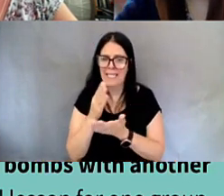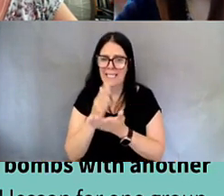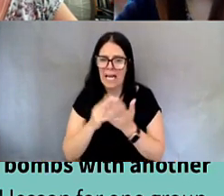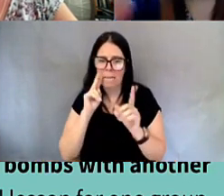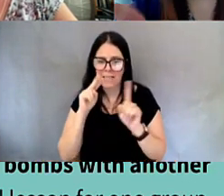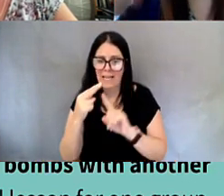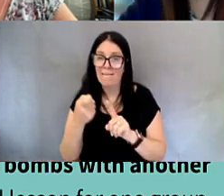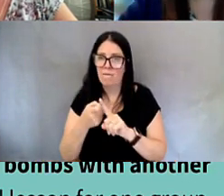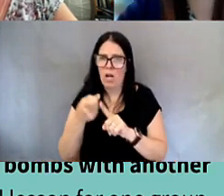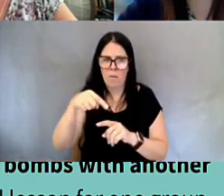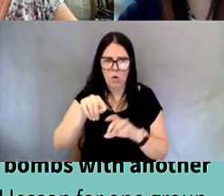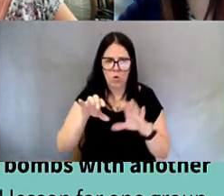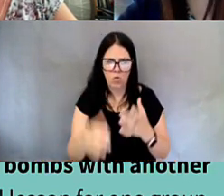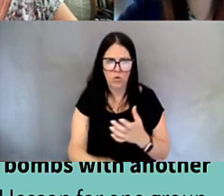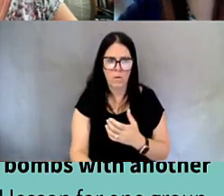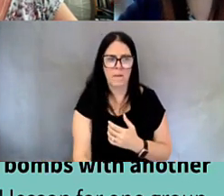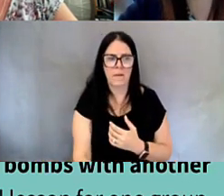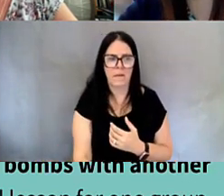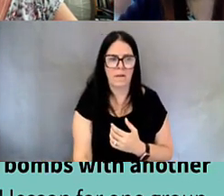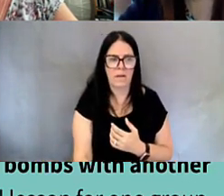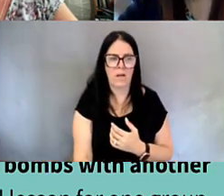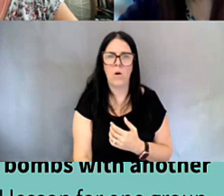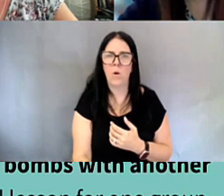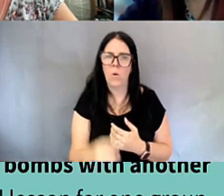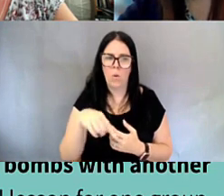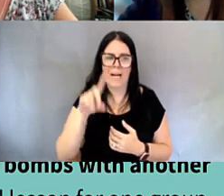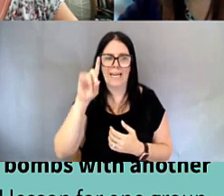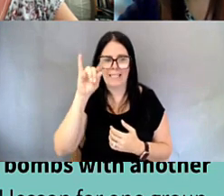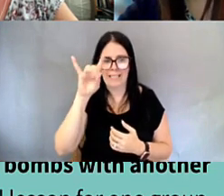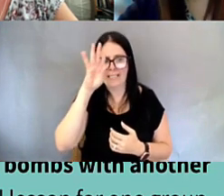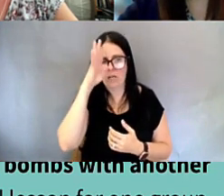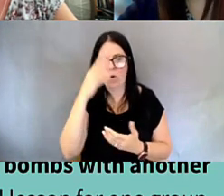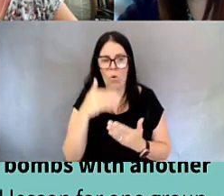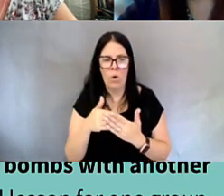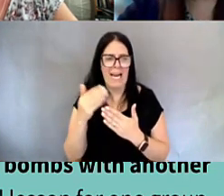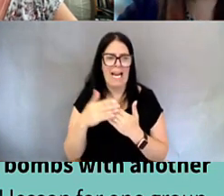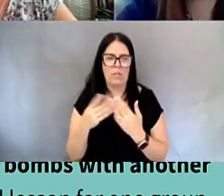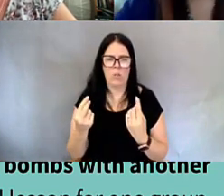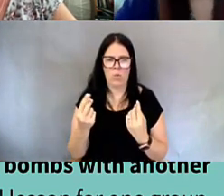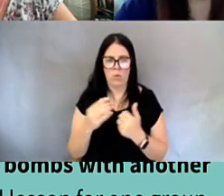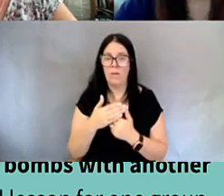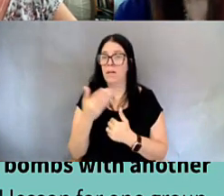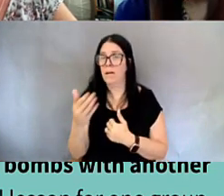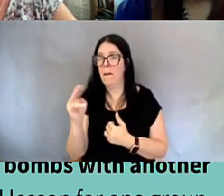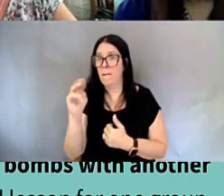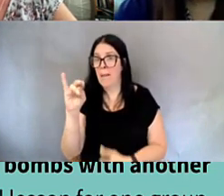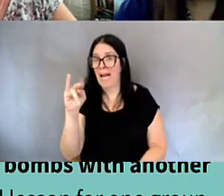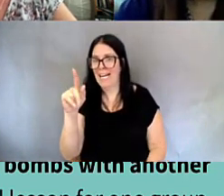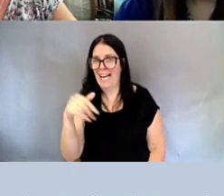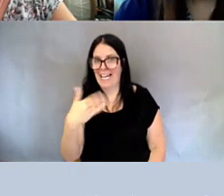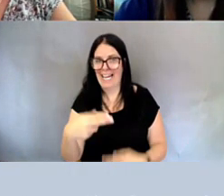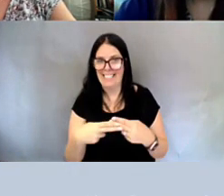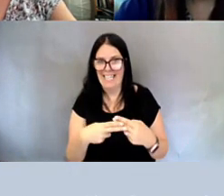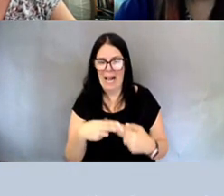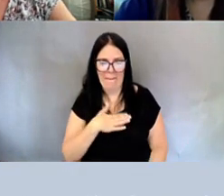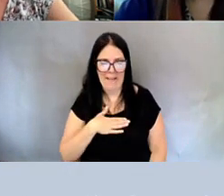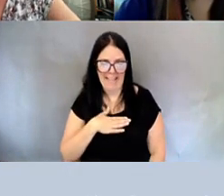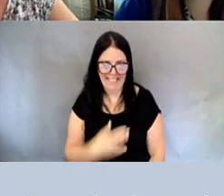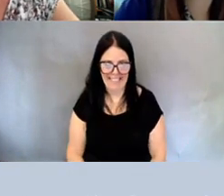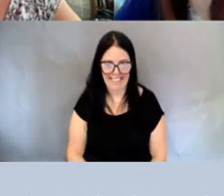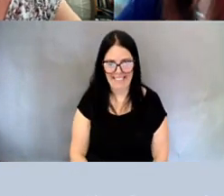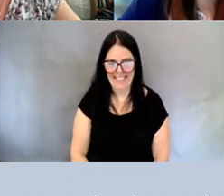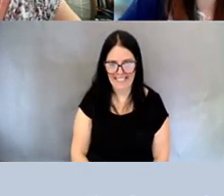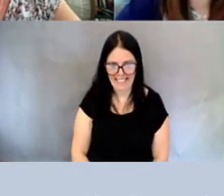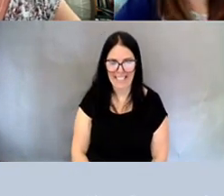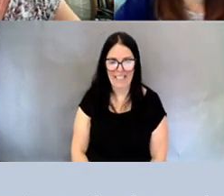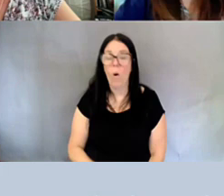to heart, we came up with what we could do next. Monica, the next slide.